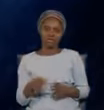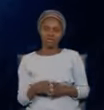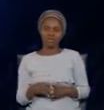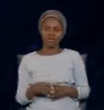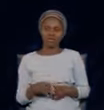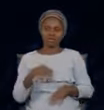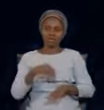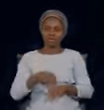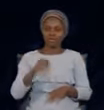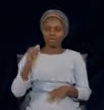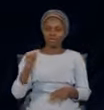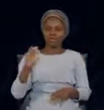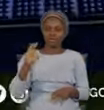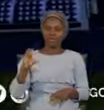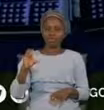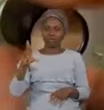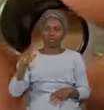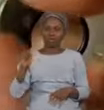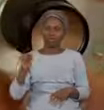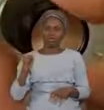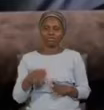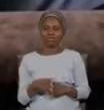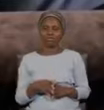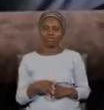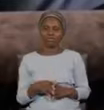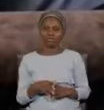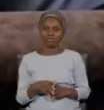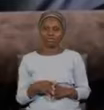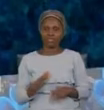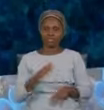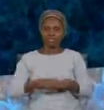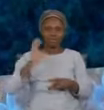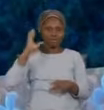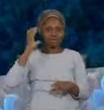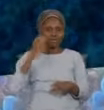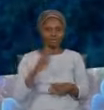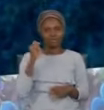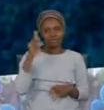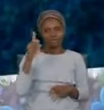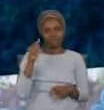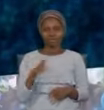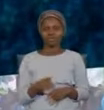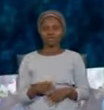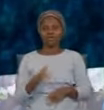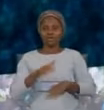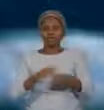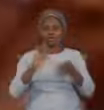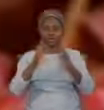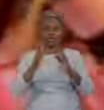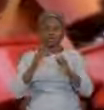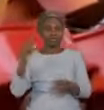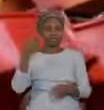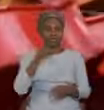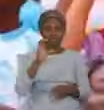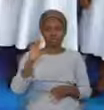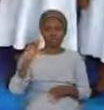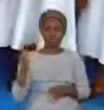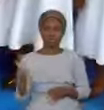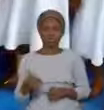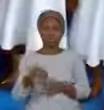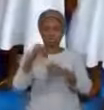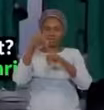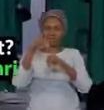be broadcast worldwide through satellite, radio, TV, and the GCK social media platforms. We will be blessed